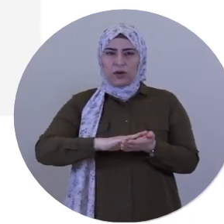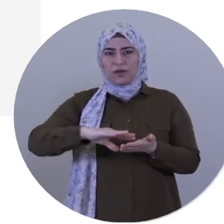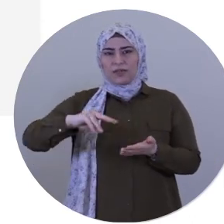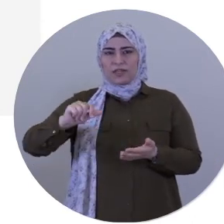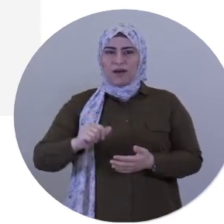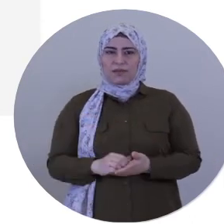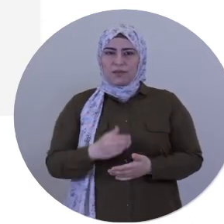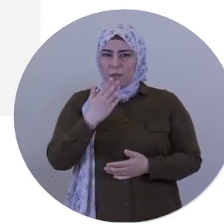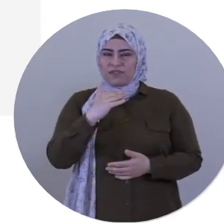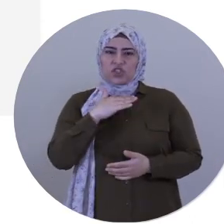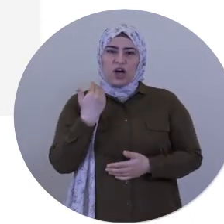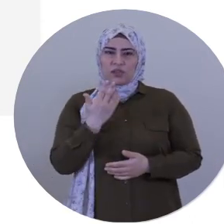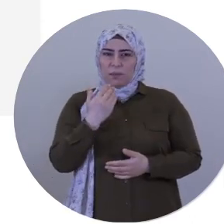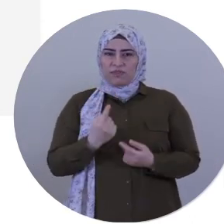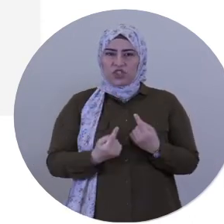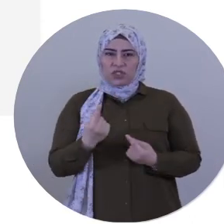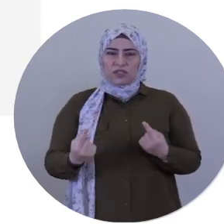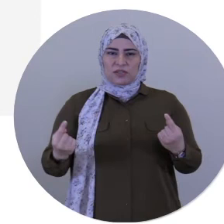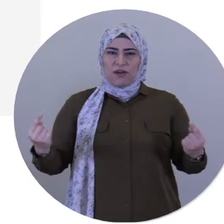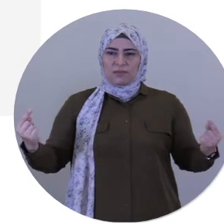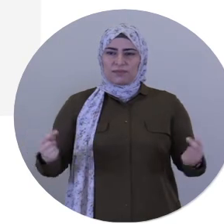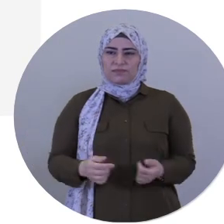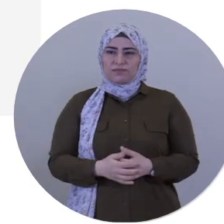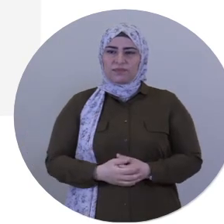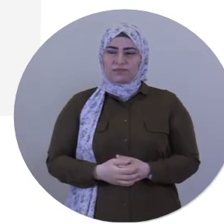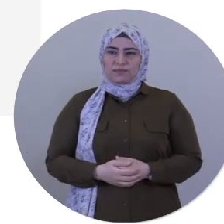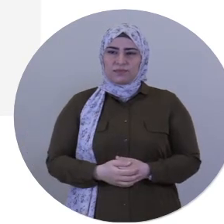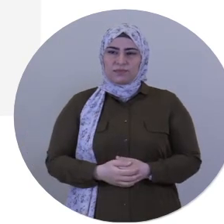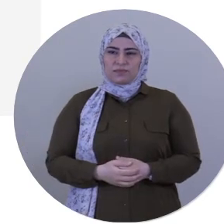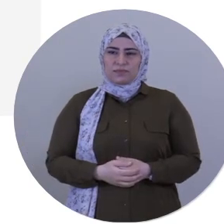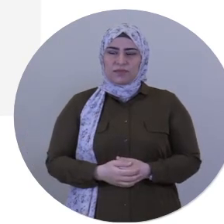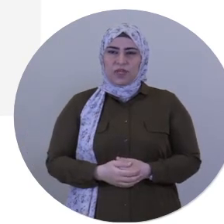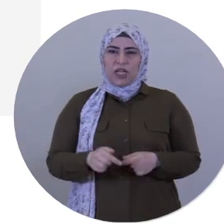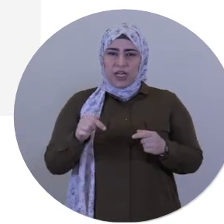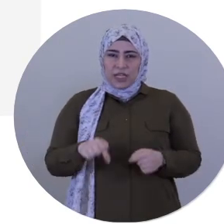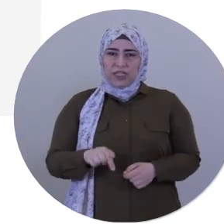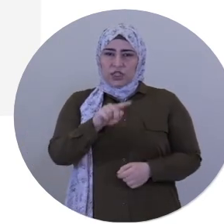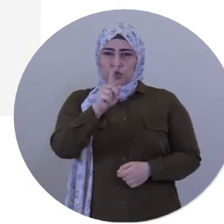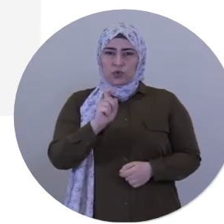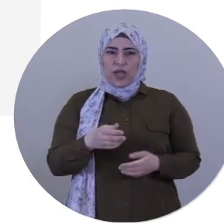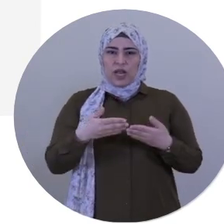And overgrazing is when animals feed a lot. Now we will answer the productive questions.